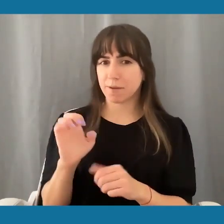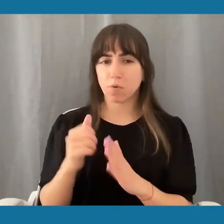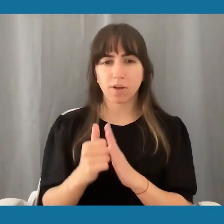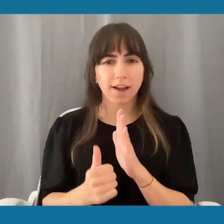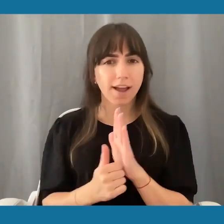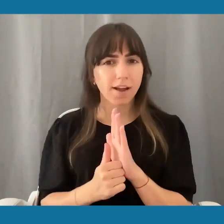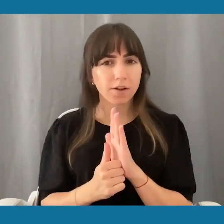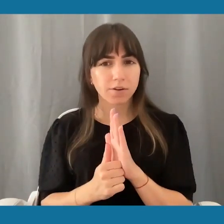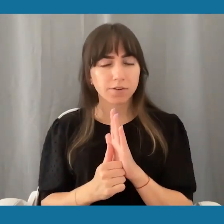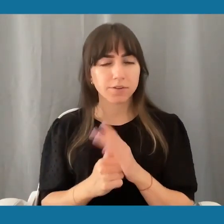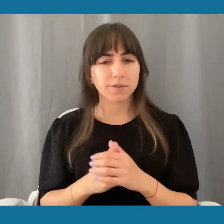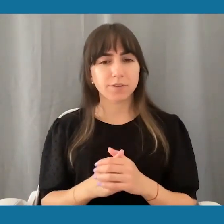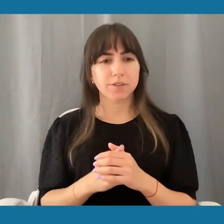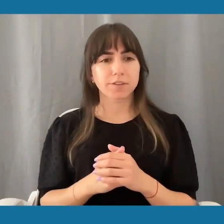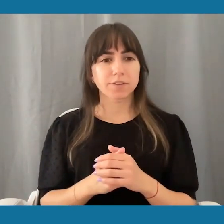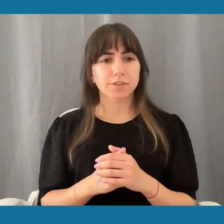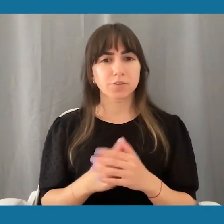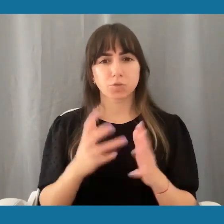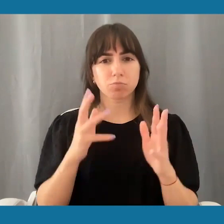account.